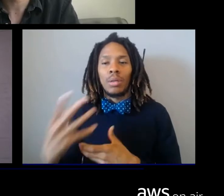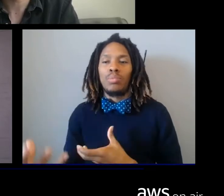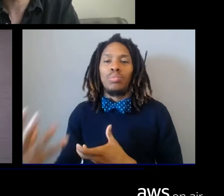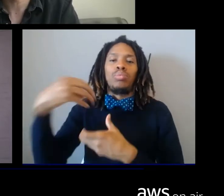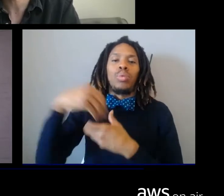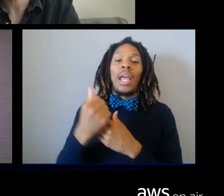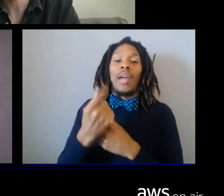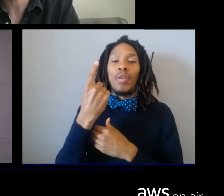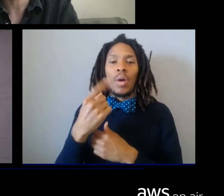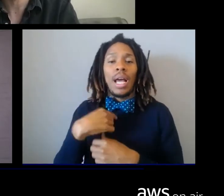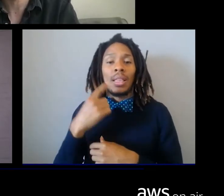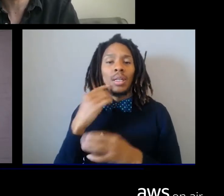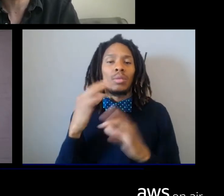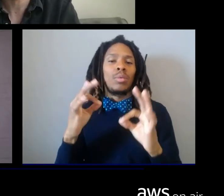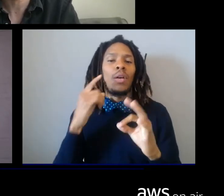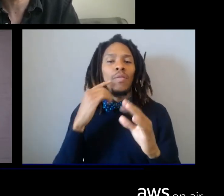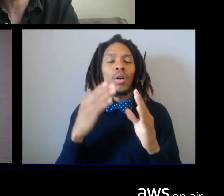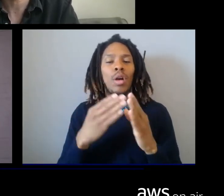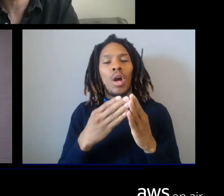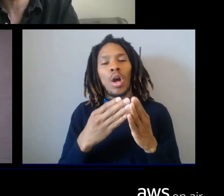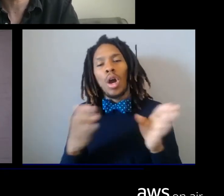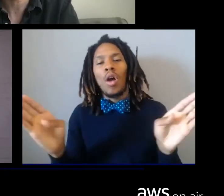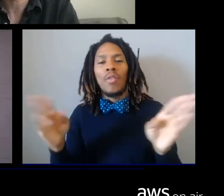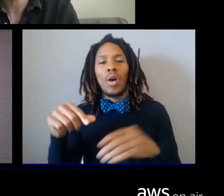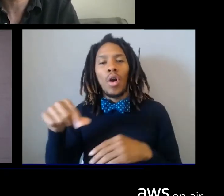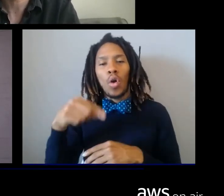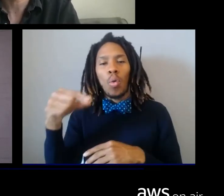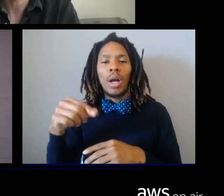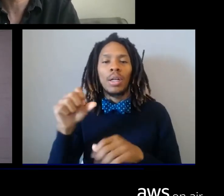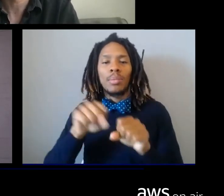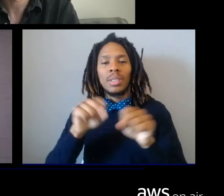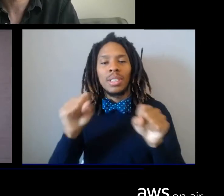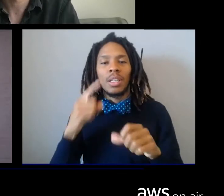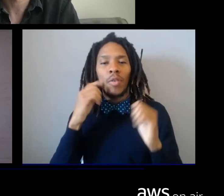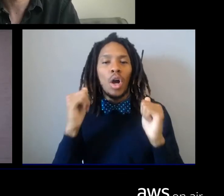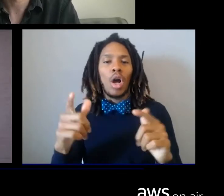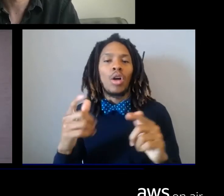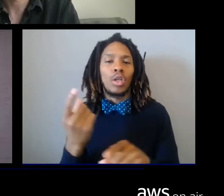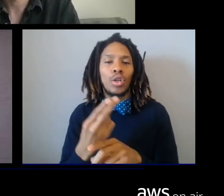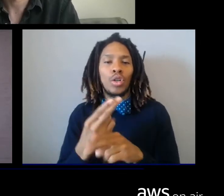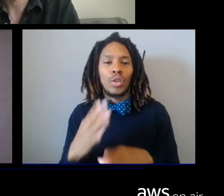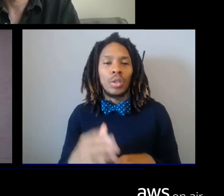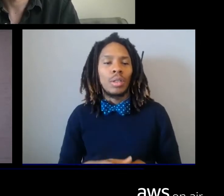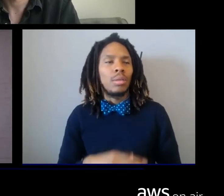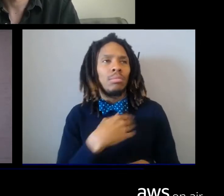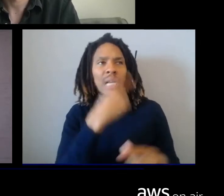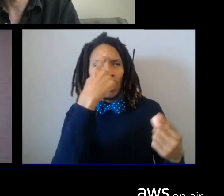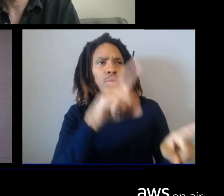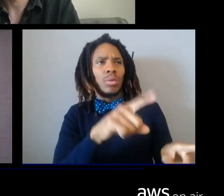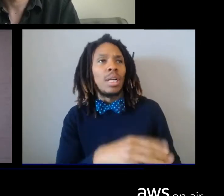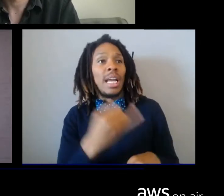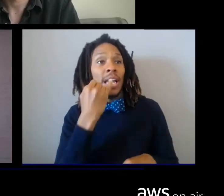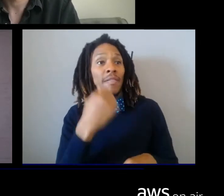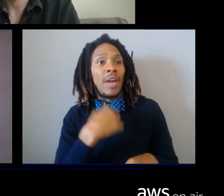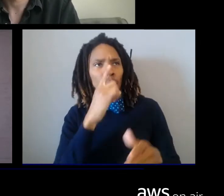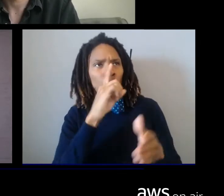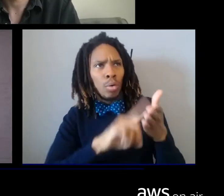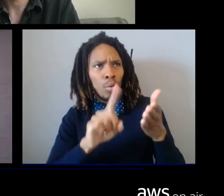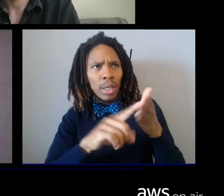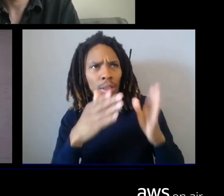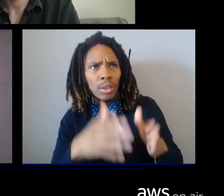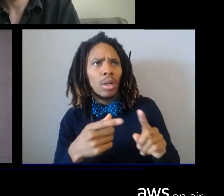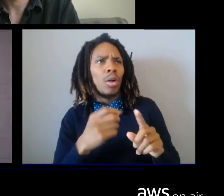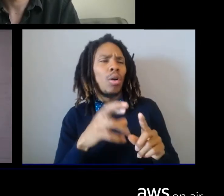it's good for overall for quantum ecosystem and for all of the players around. Oh, I 100% agree, especially if I'm a researcher, or if I'm a